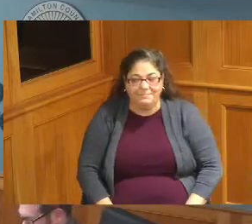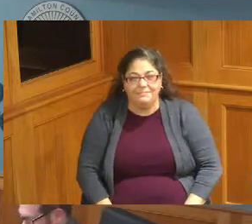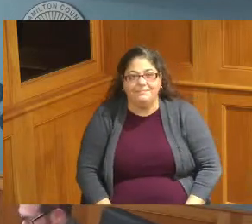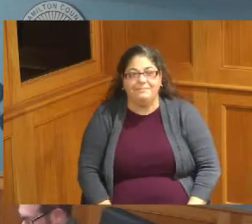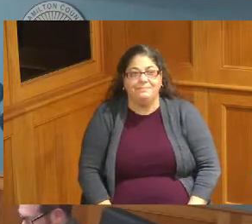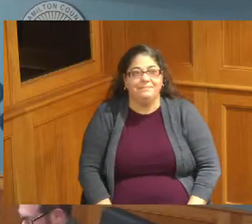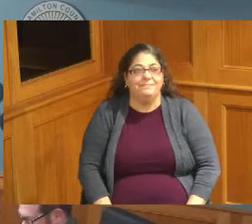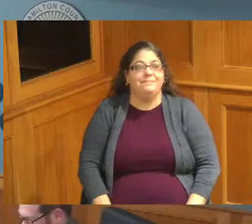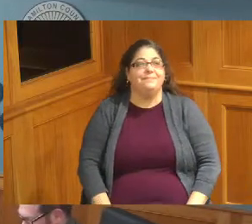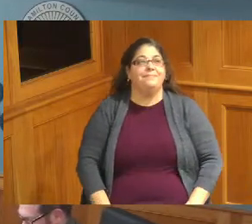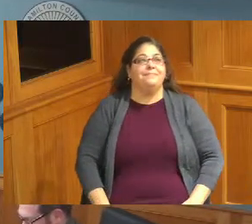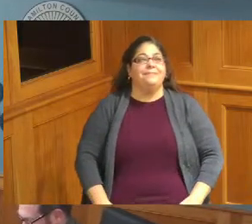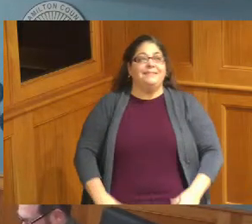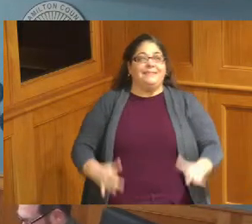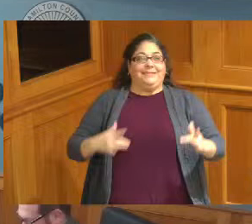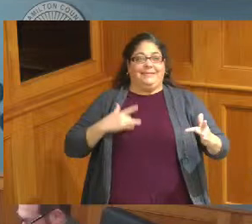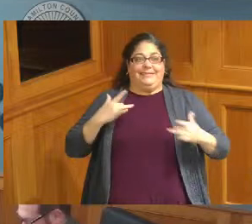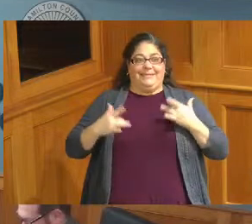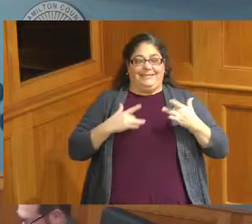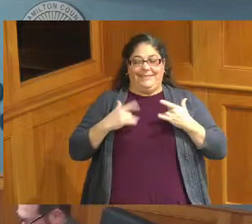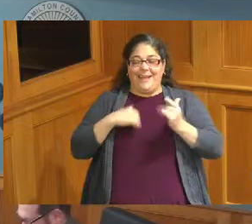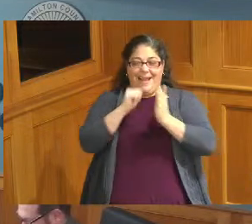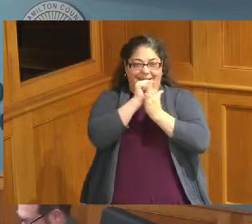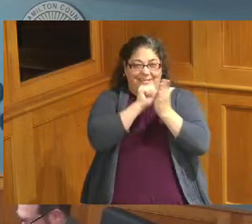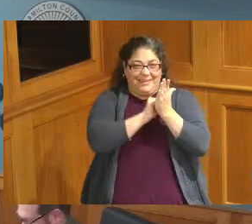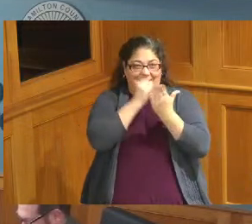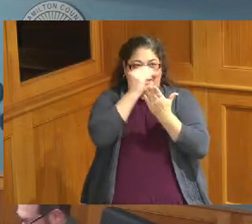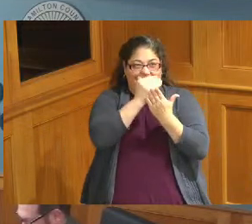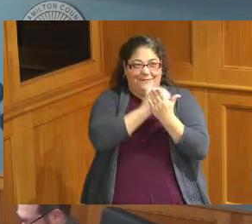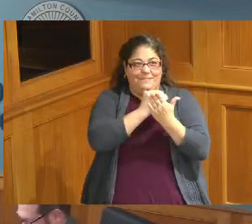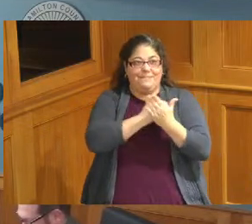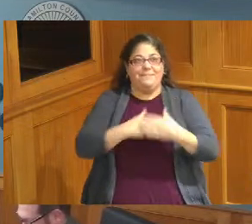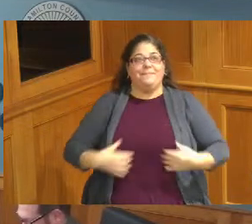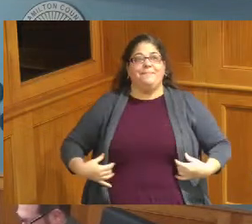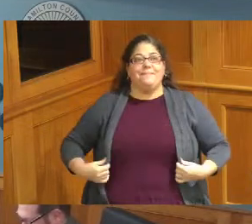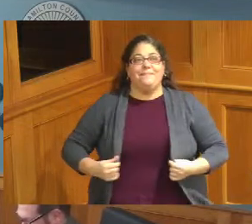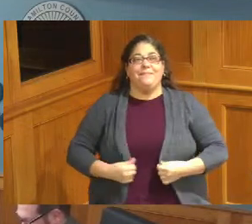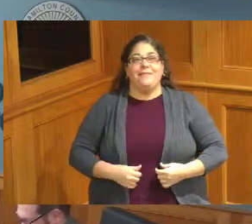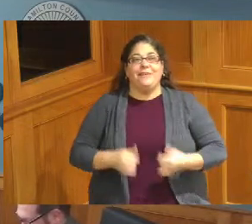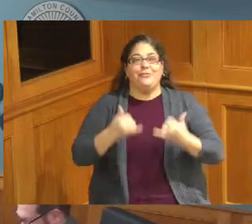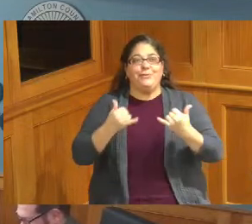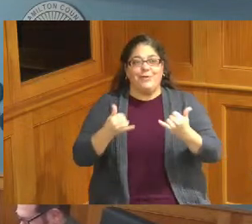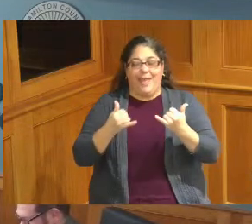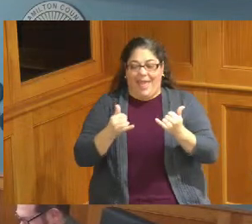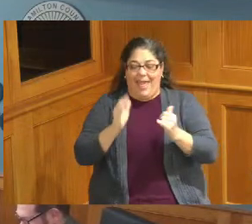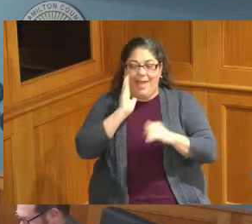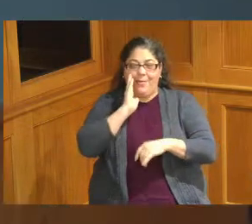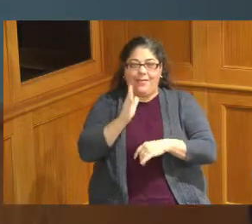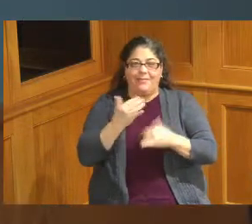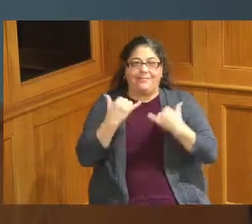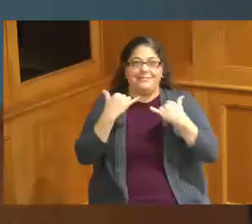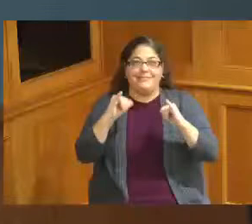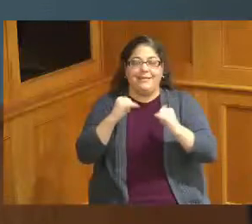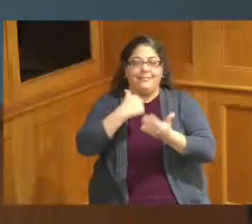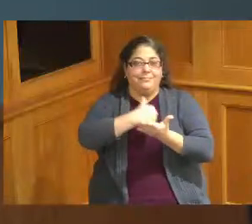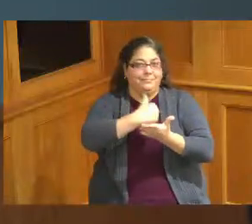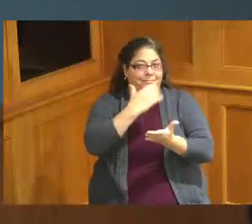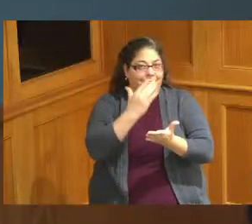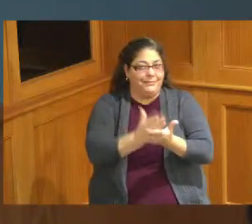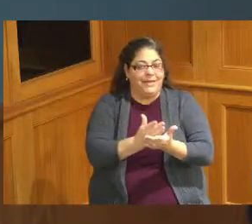an exciting agenda. And we are still having our